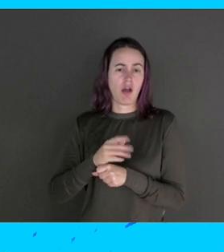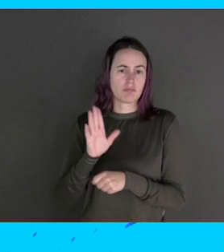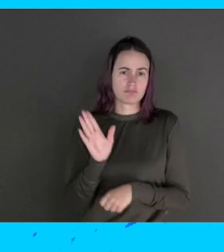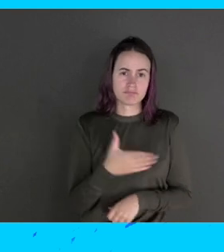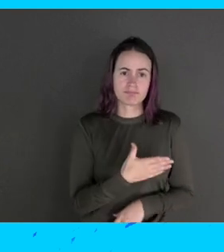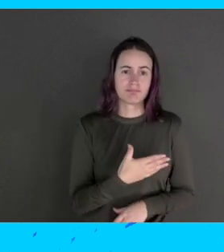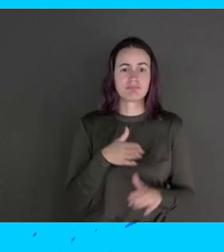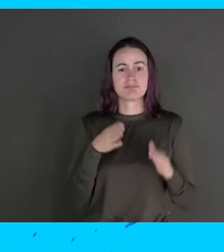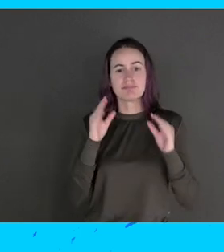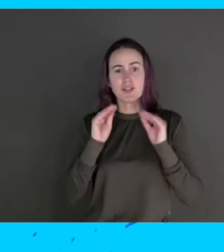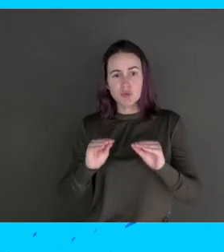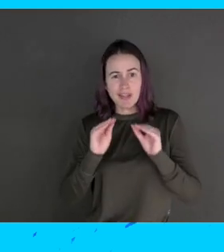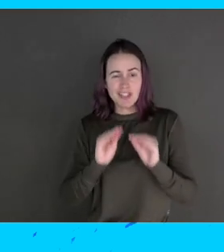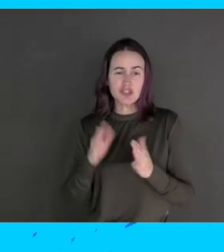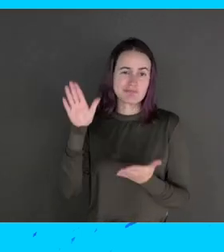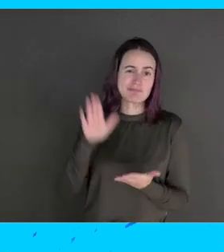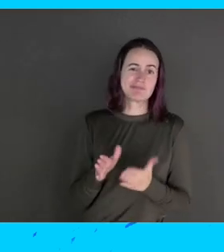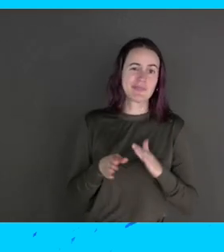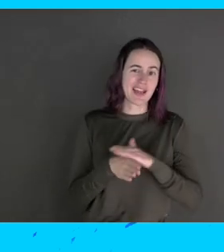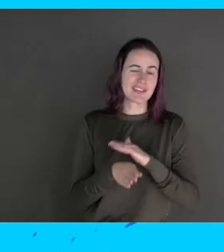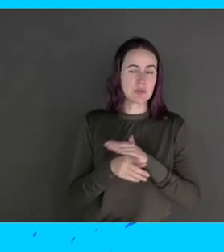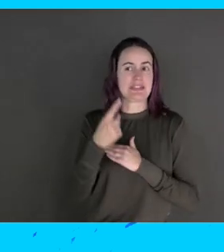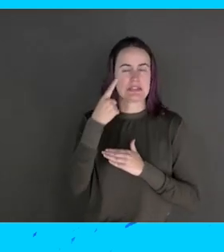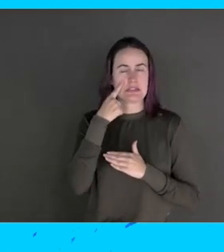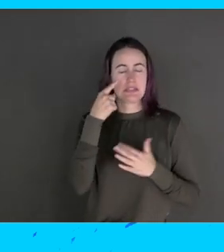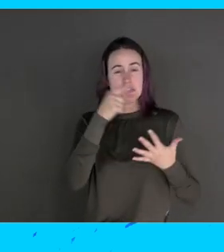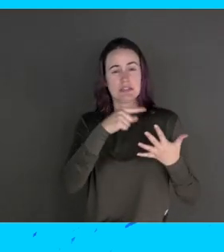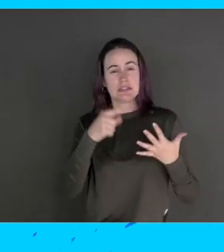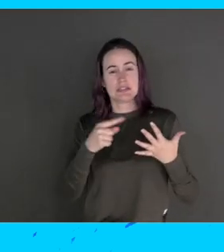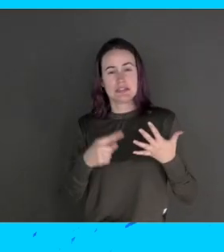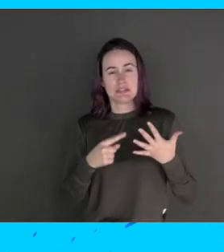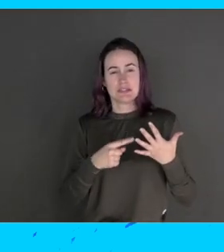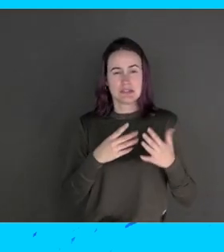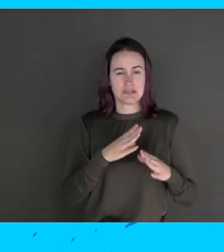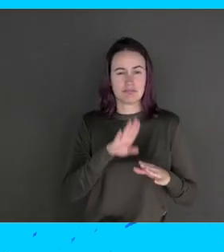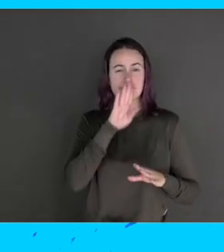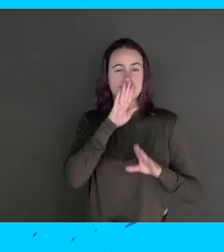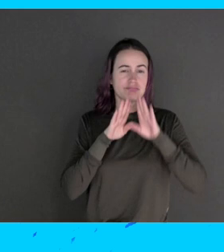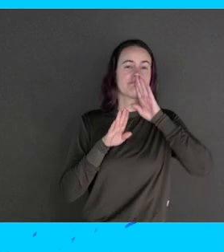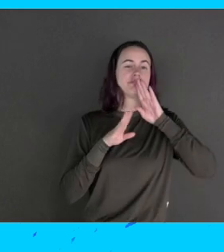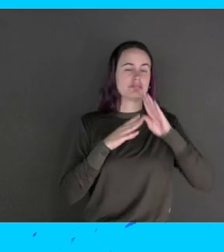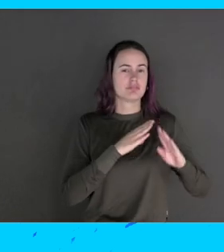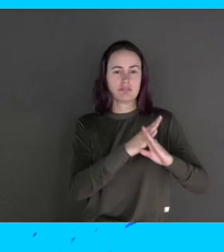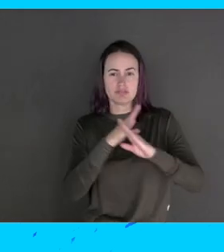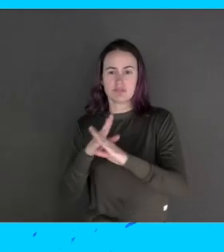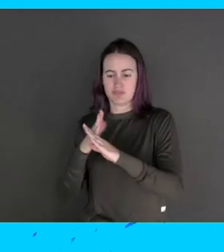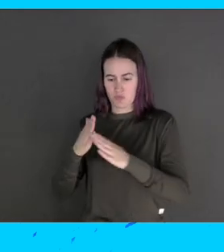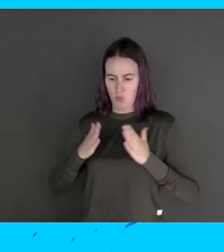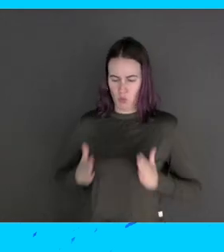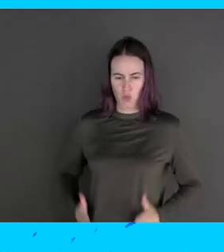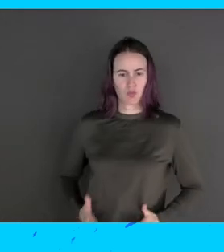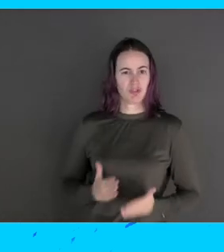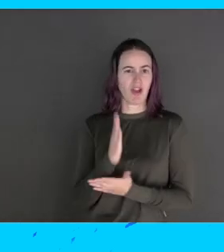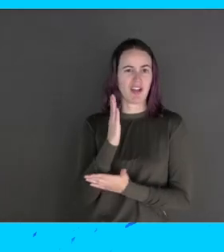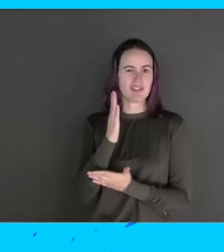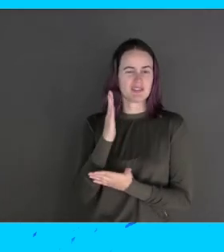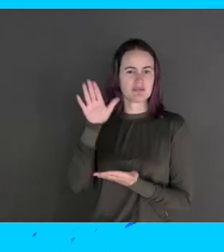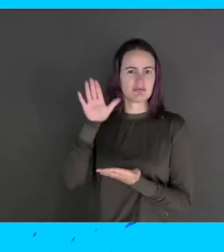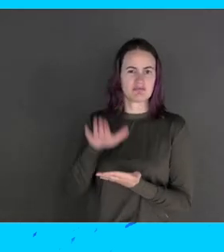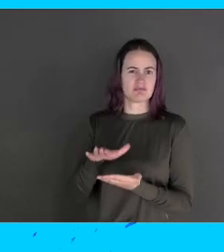education. This means not being able to exert our human rights, and sexual